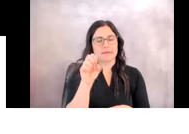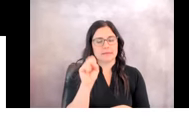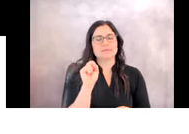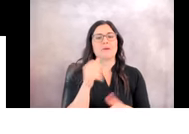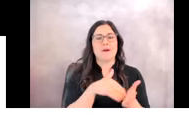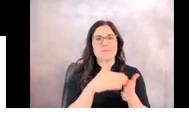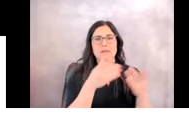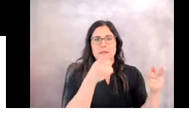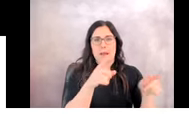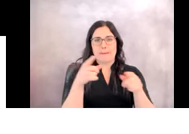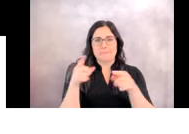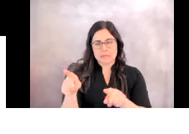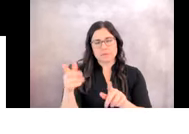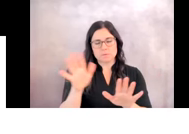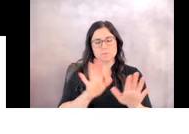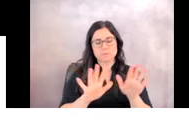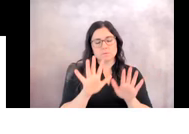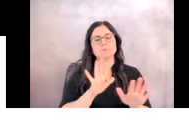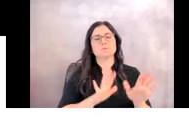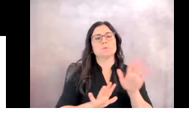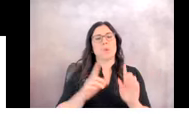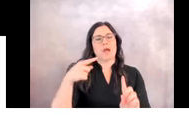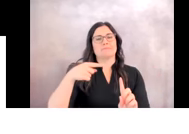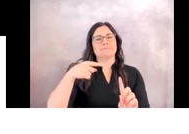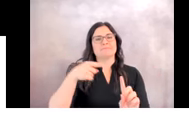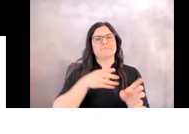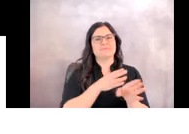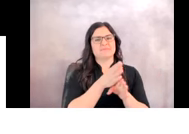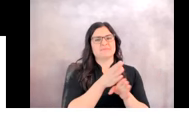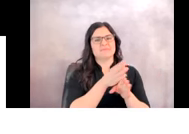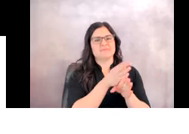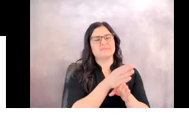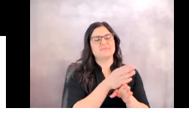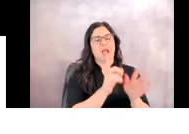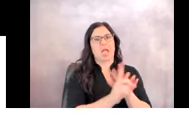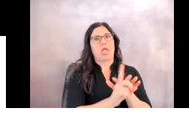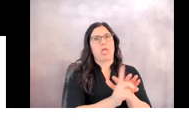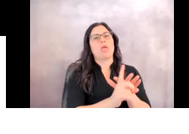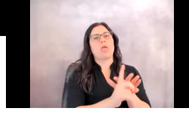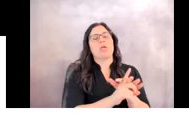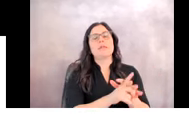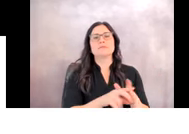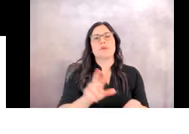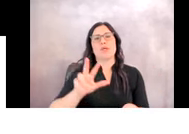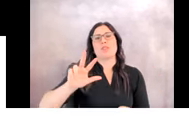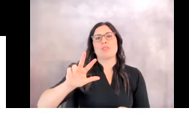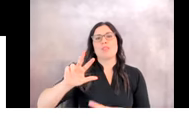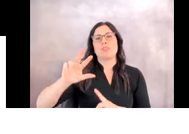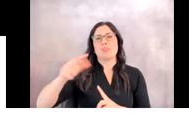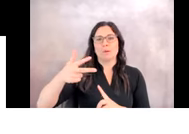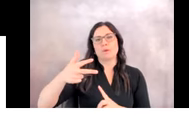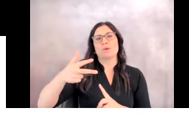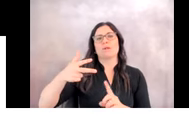lot of incidents in one particular division where we were dealing with third-party